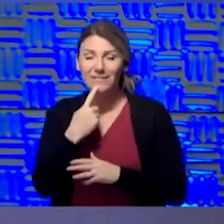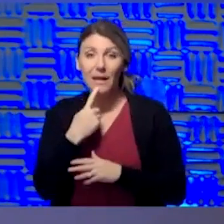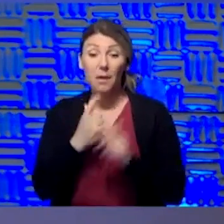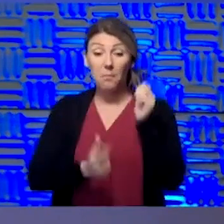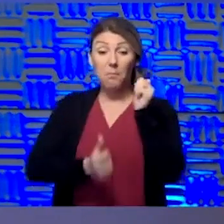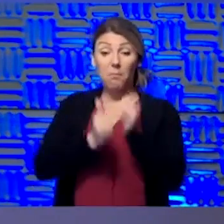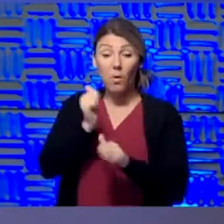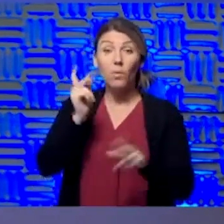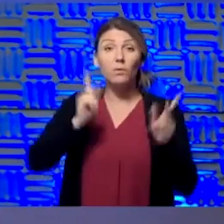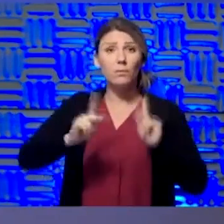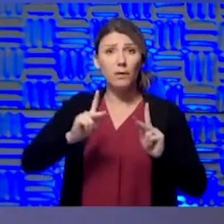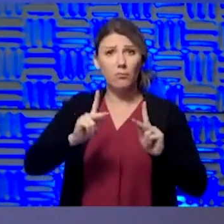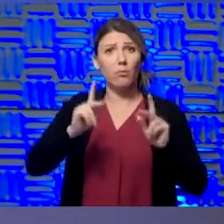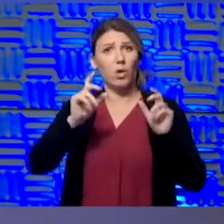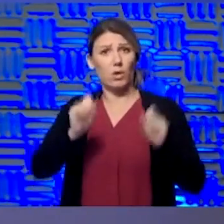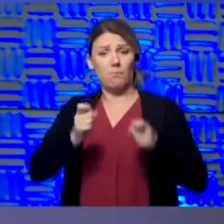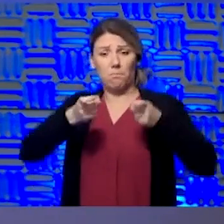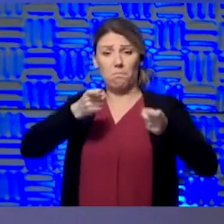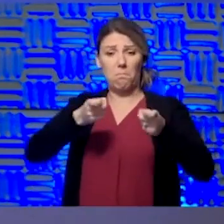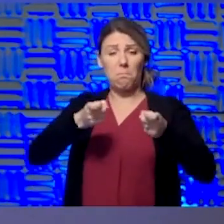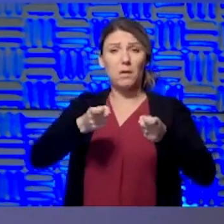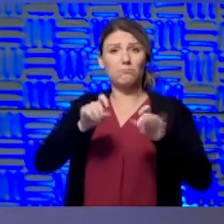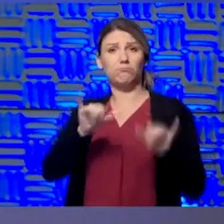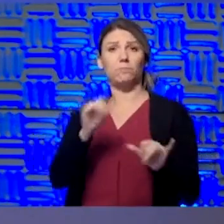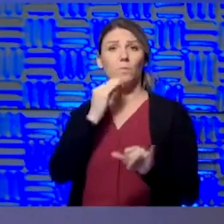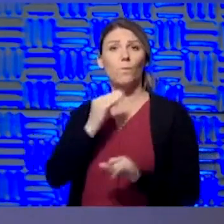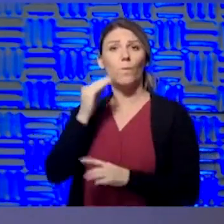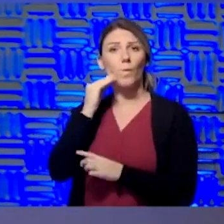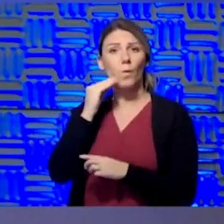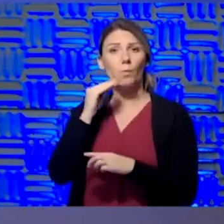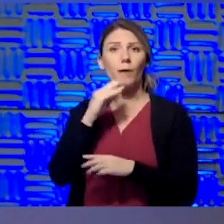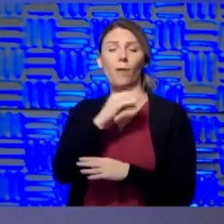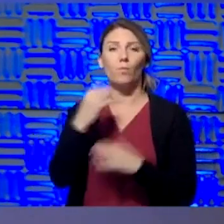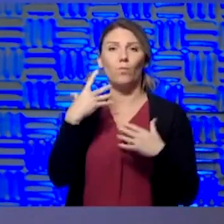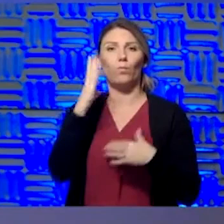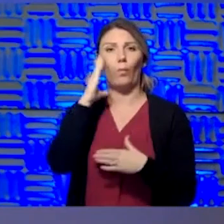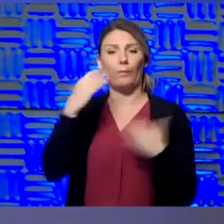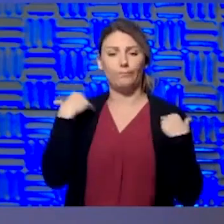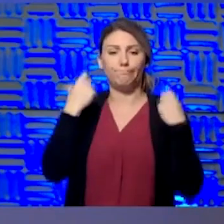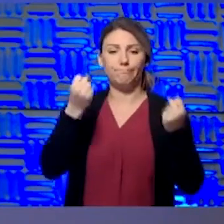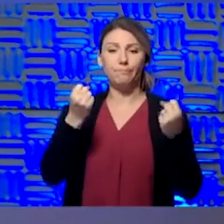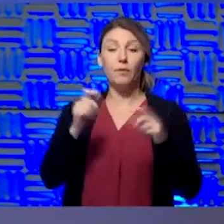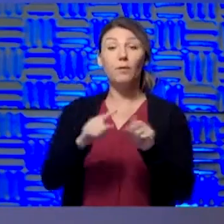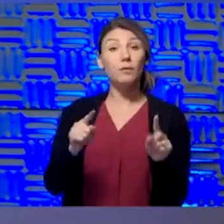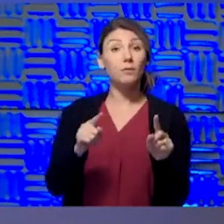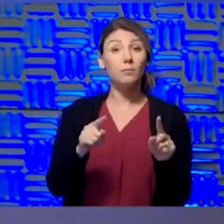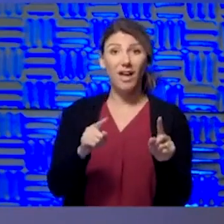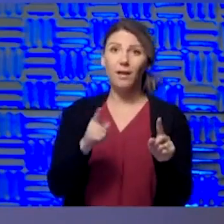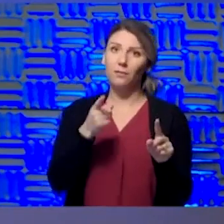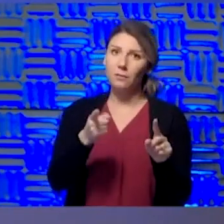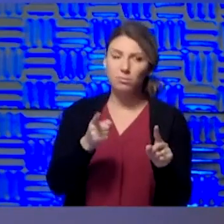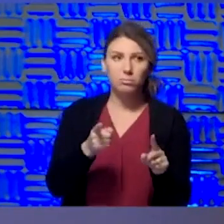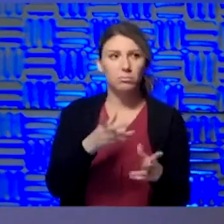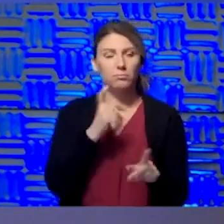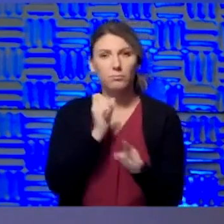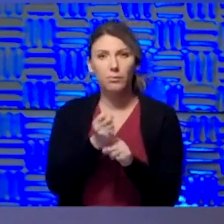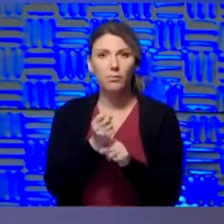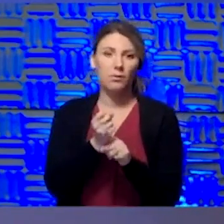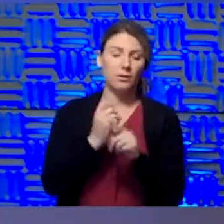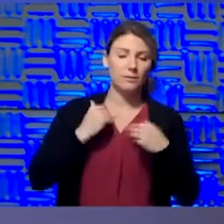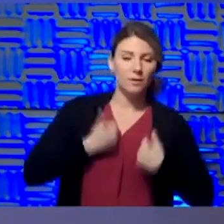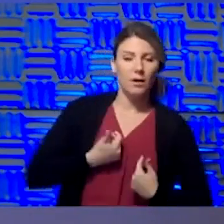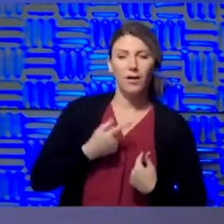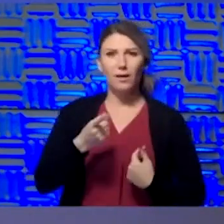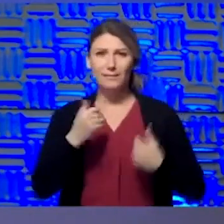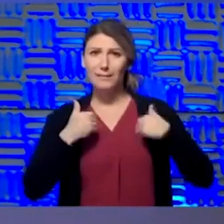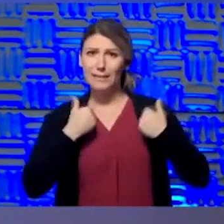people are going to be able to be managed at home, and they're going to recover. But it does take a toll on you. Anthony is a young man.